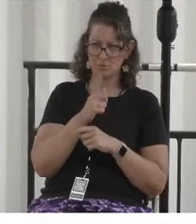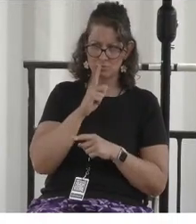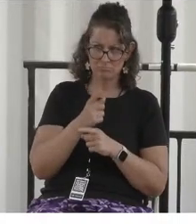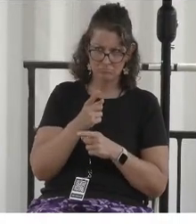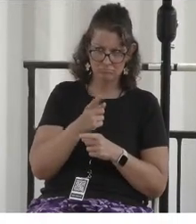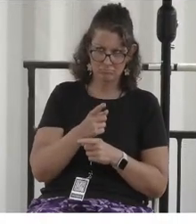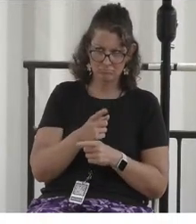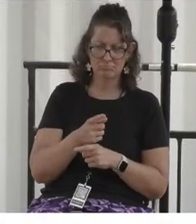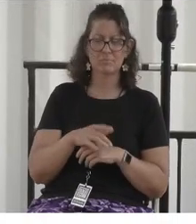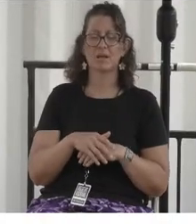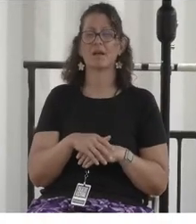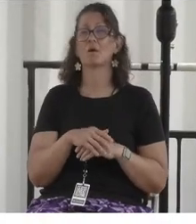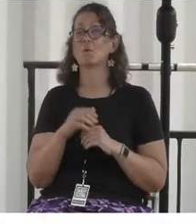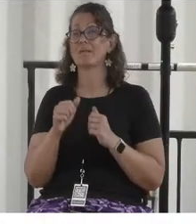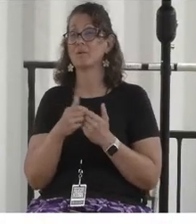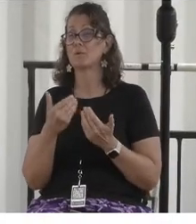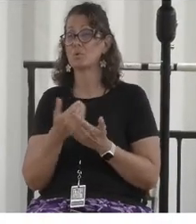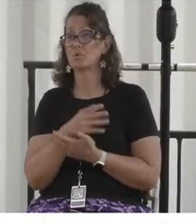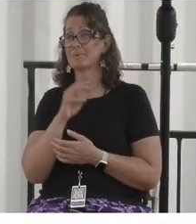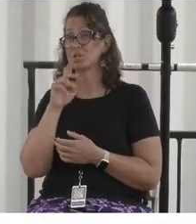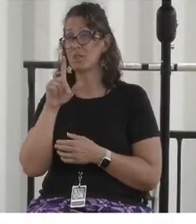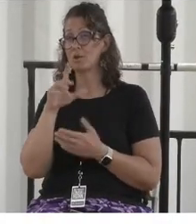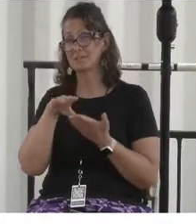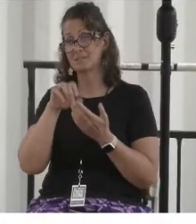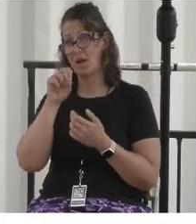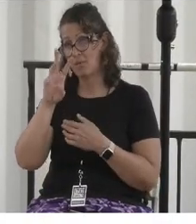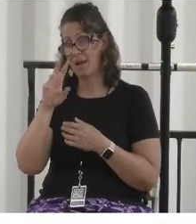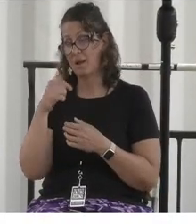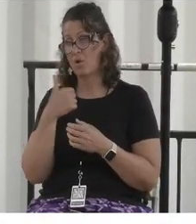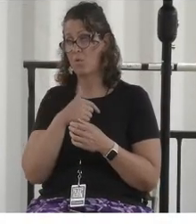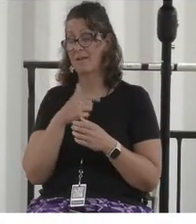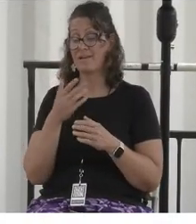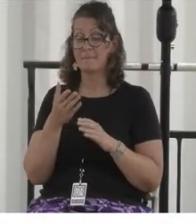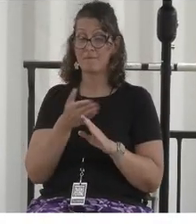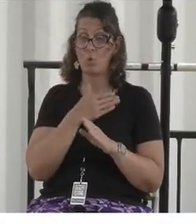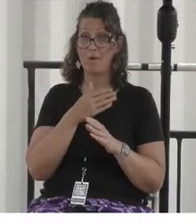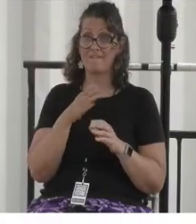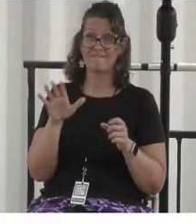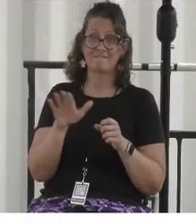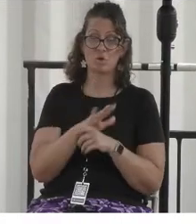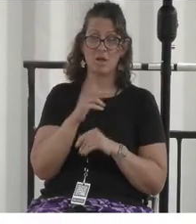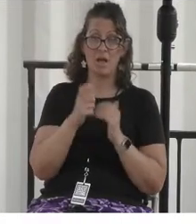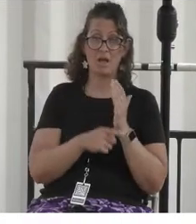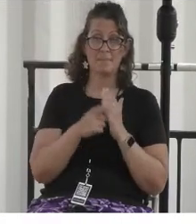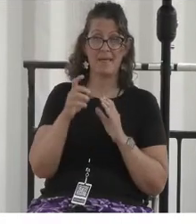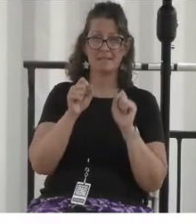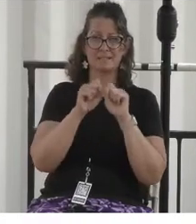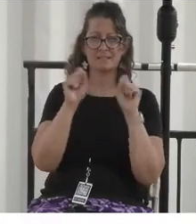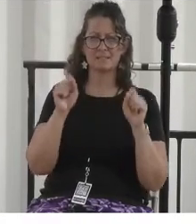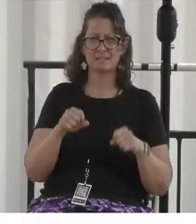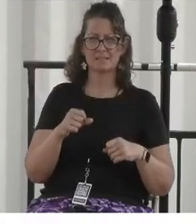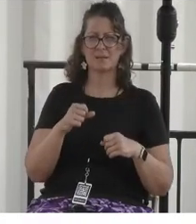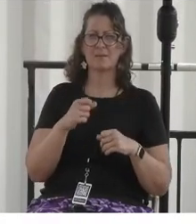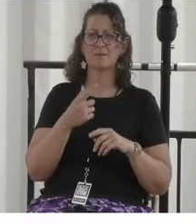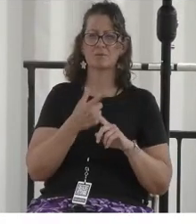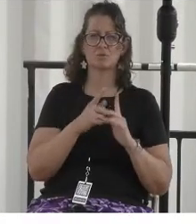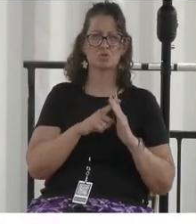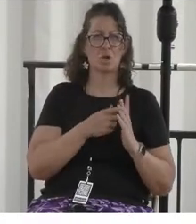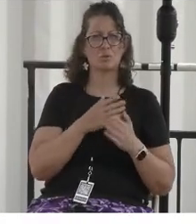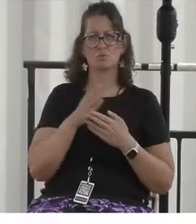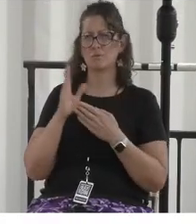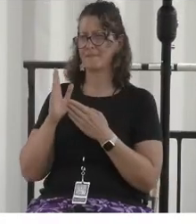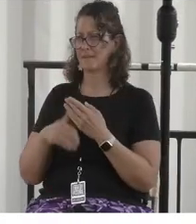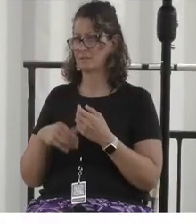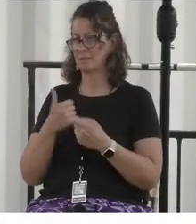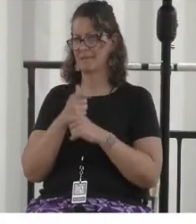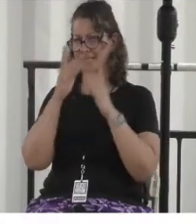so in our newer machine learning software, we actually went from full automation, where the system can make all, you know, from start to finish, we can make a decision,